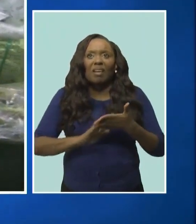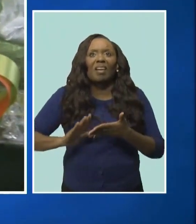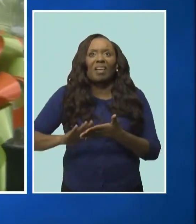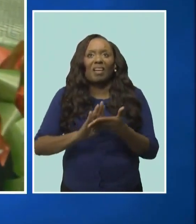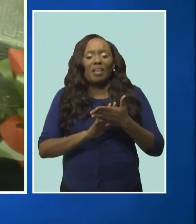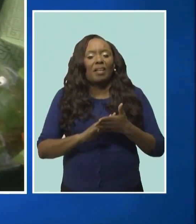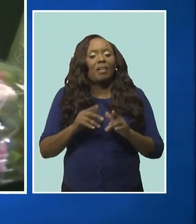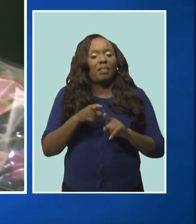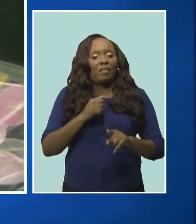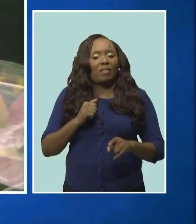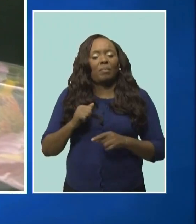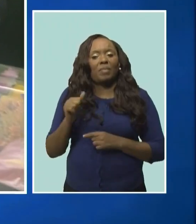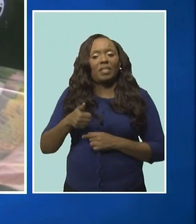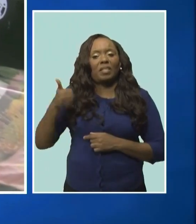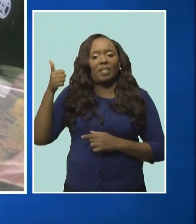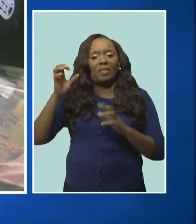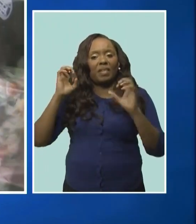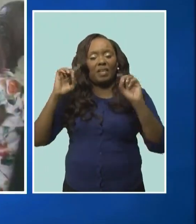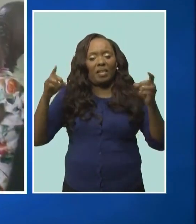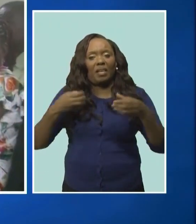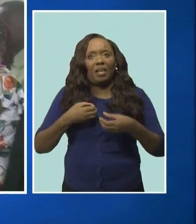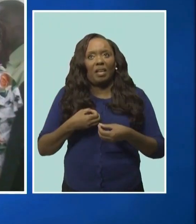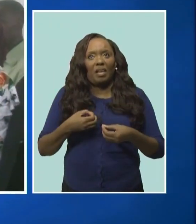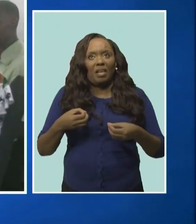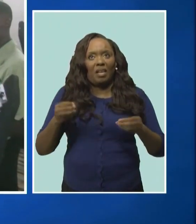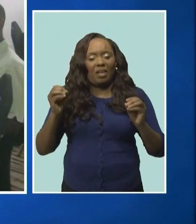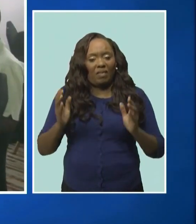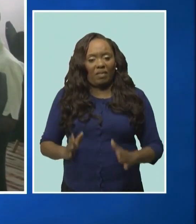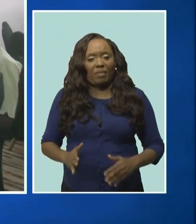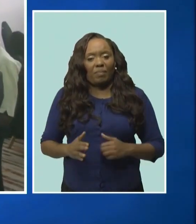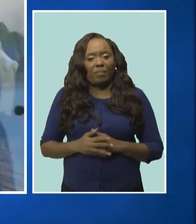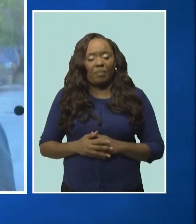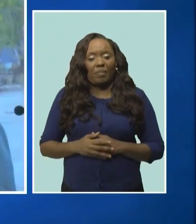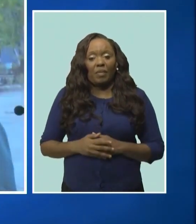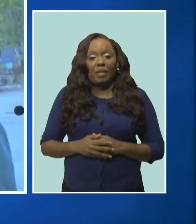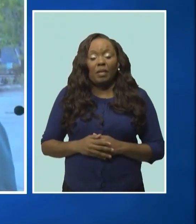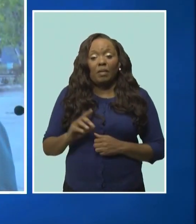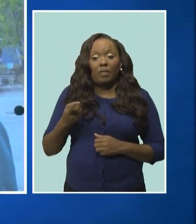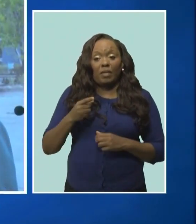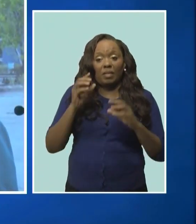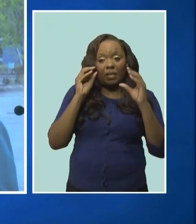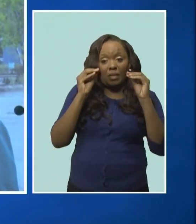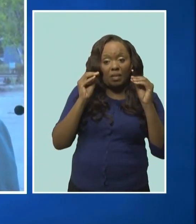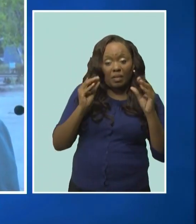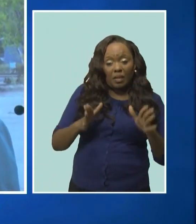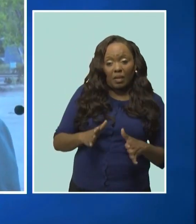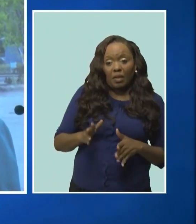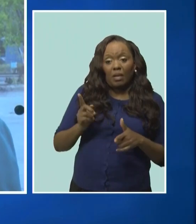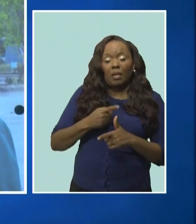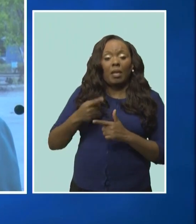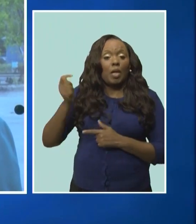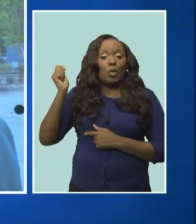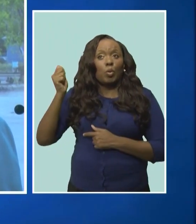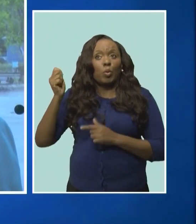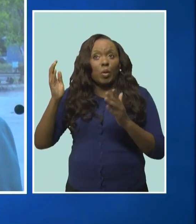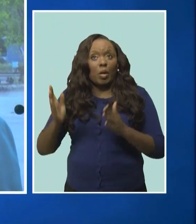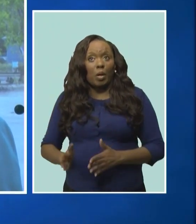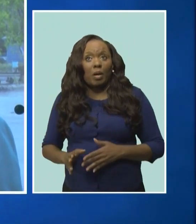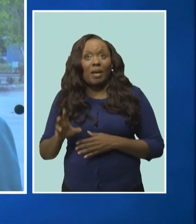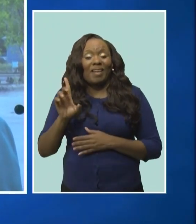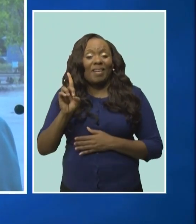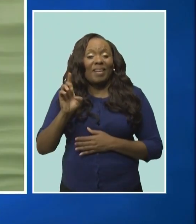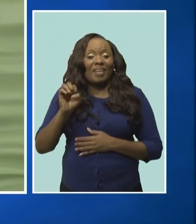Ramona Archer-Bradshaw. She looked at Dr. Saul's journey from teacher to tutor to deputy principal and then principal.